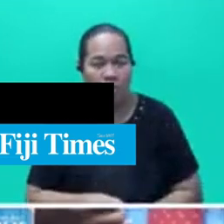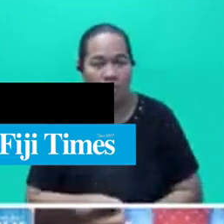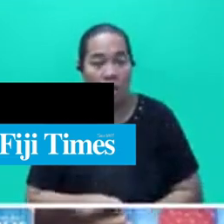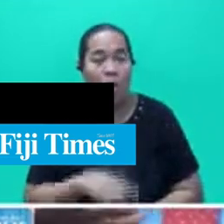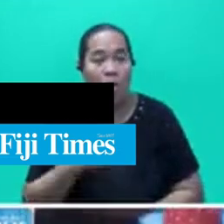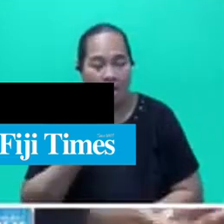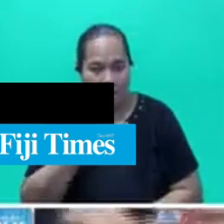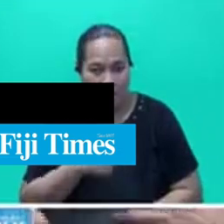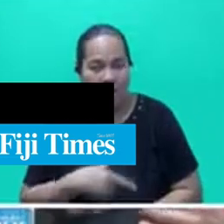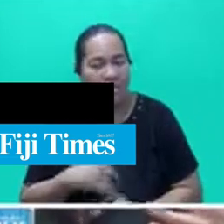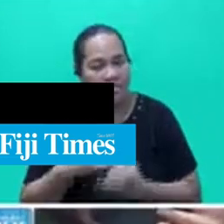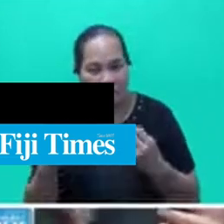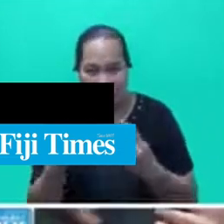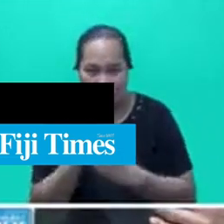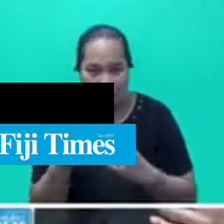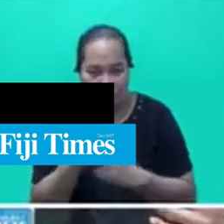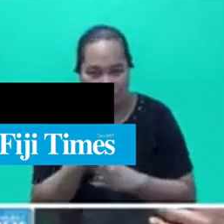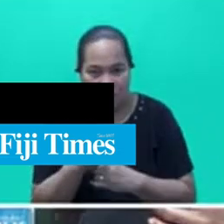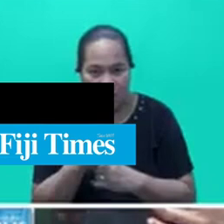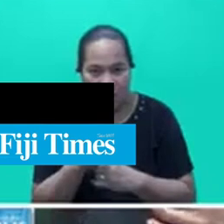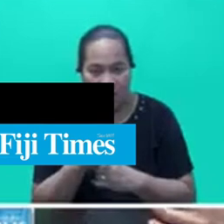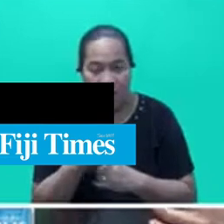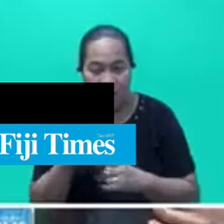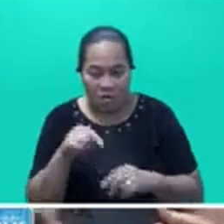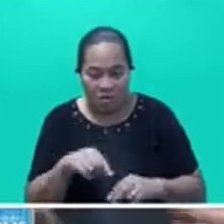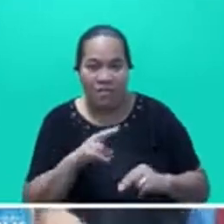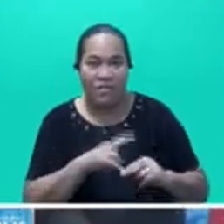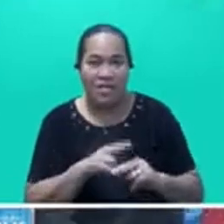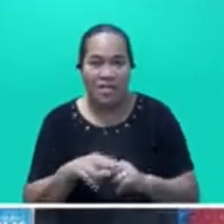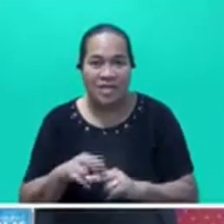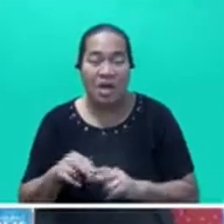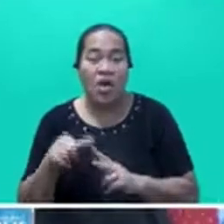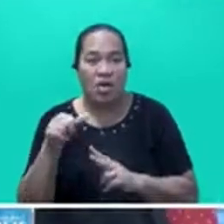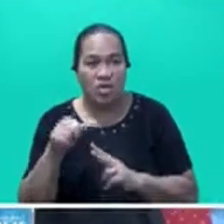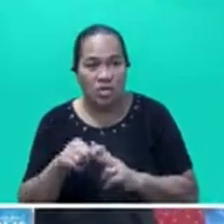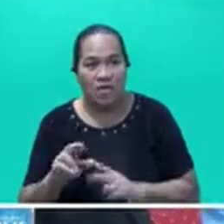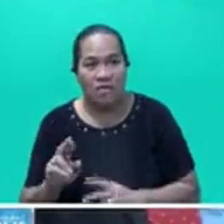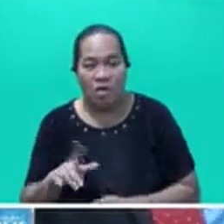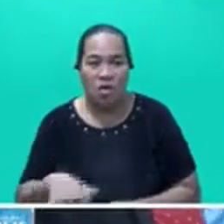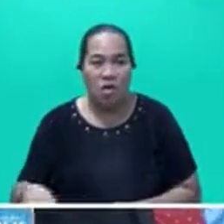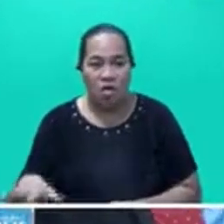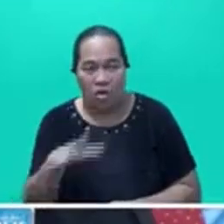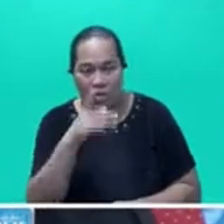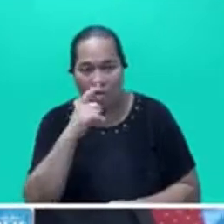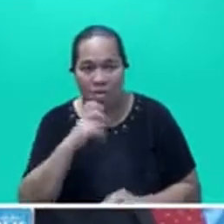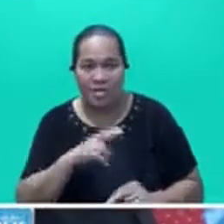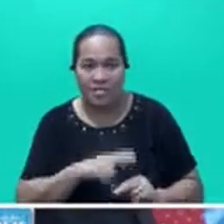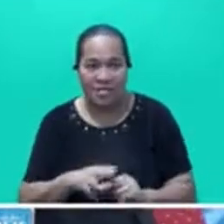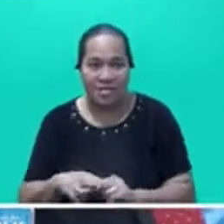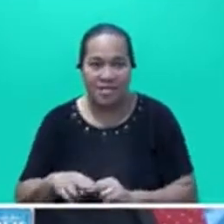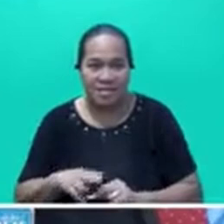it is critical for our Fiji and of course for all Fijians in that